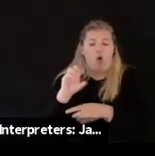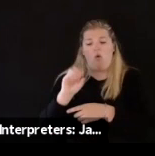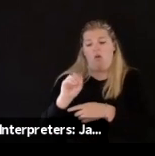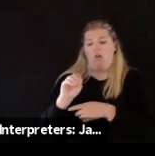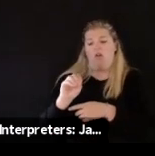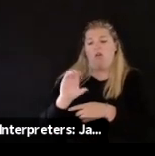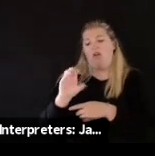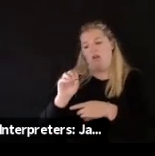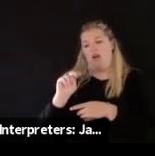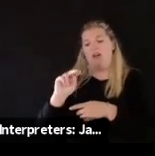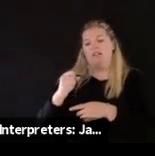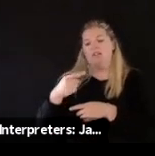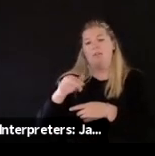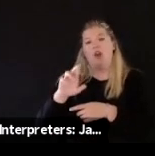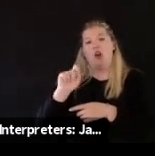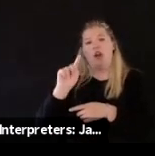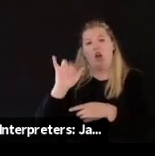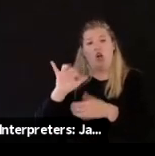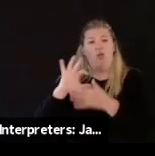in anti-racism work.